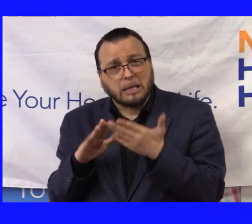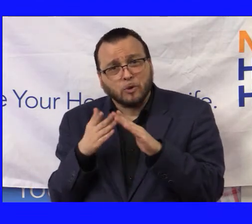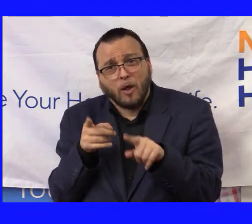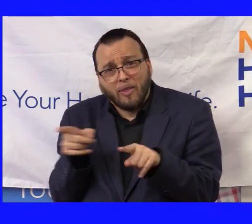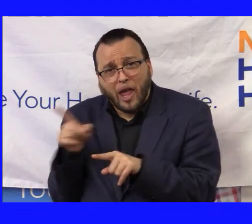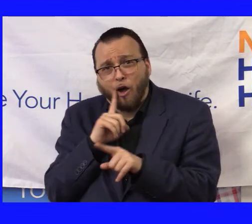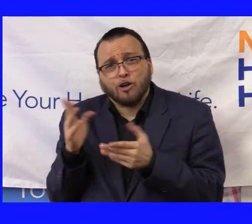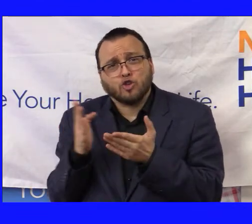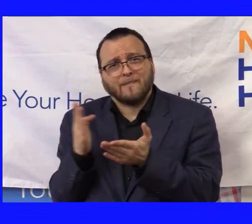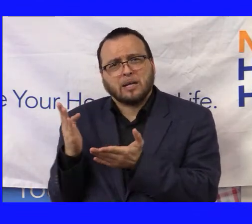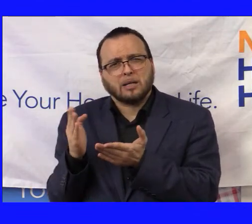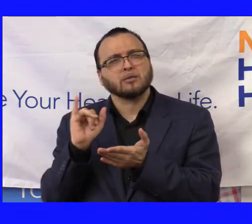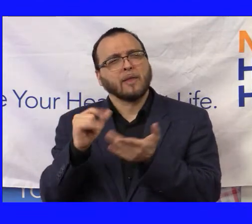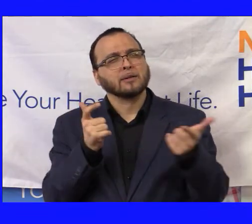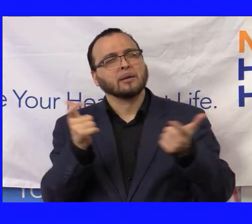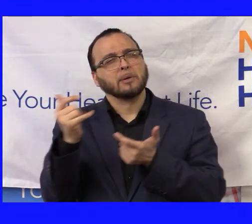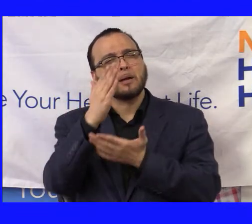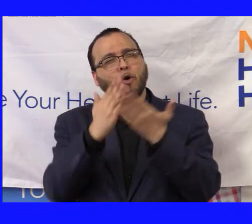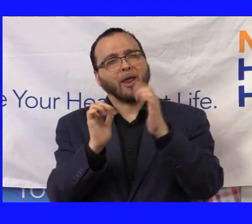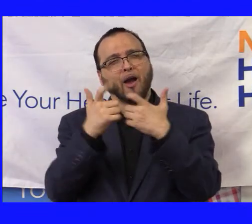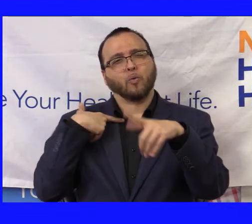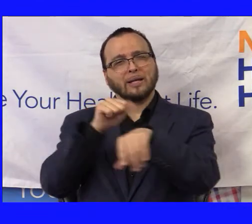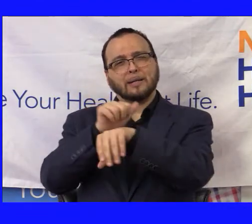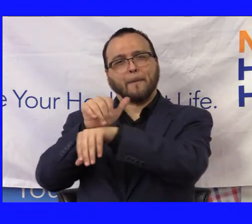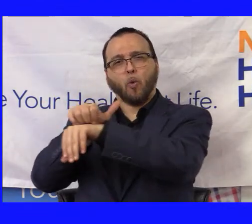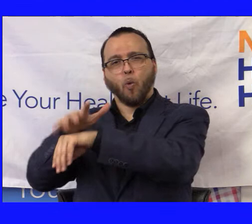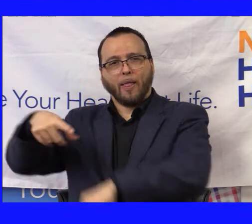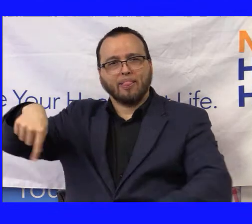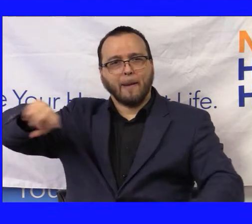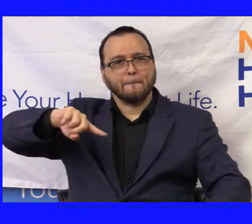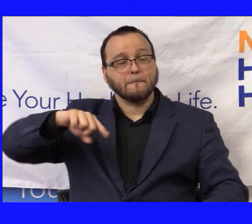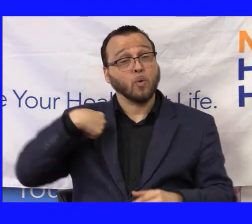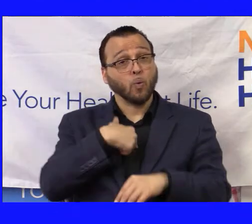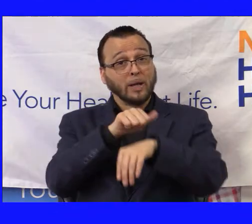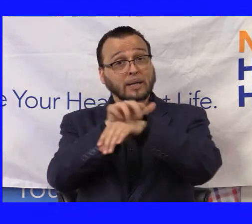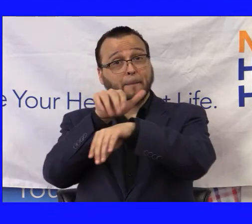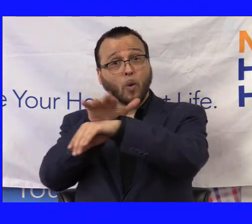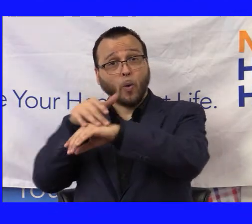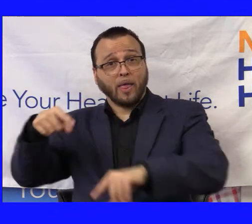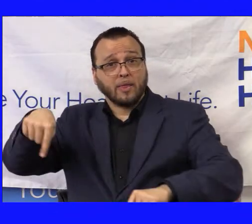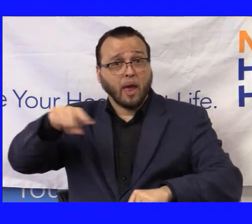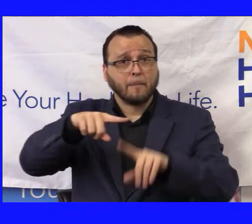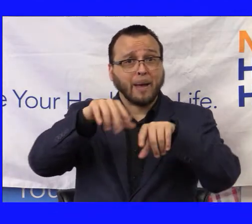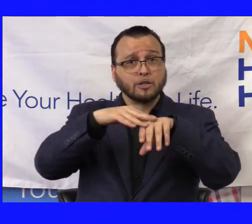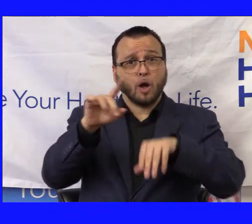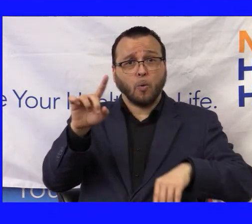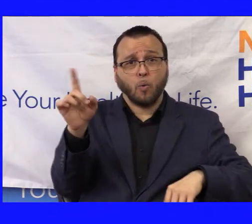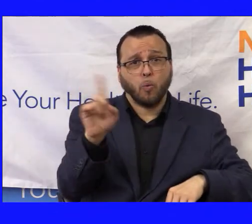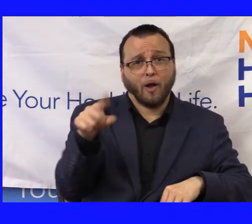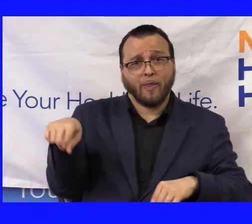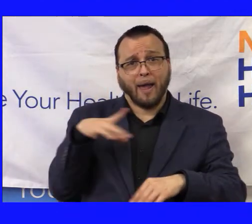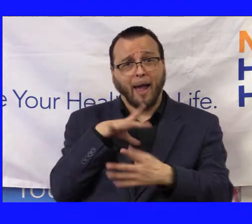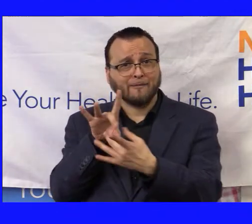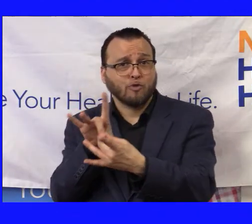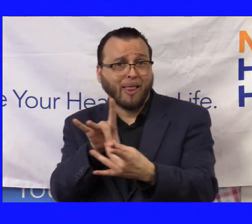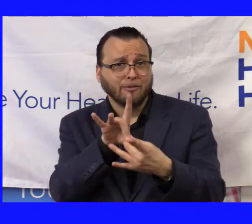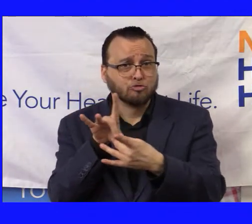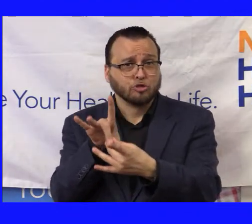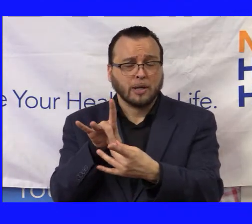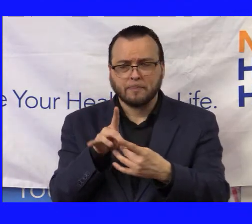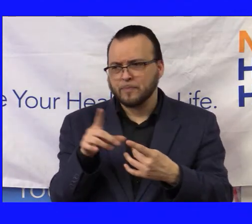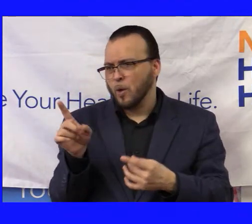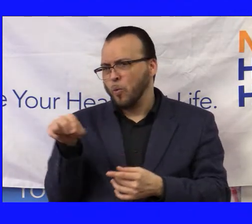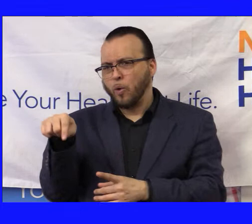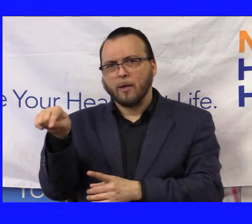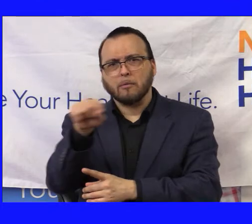big part of how we deploy them. We deploy them based on where they have relationships, where their sort